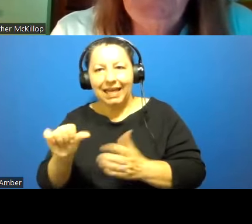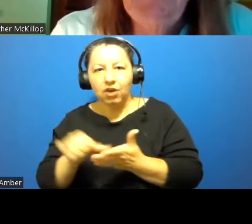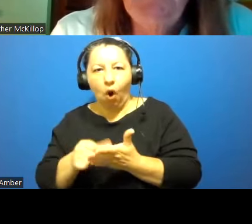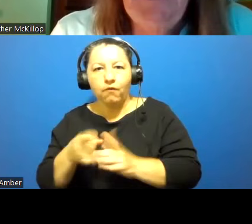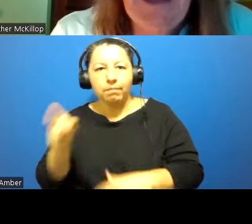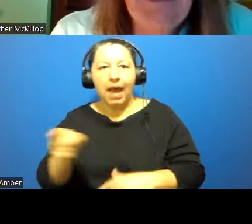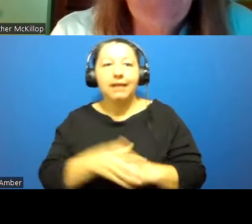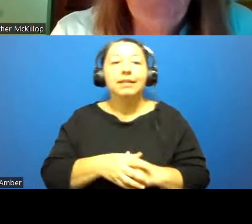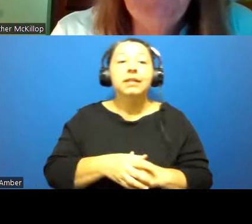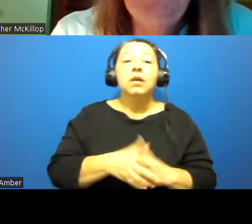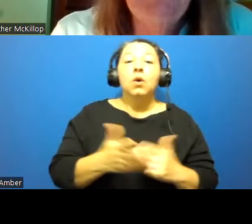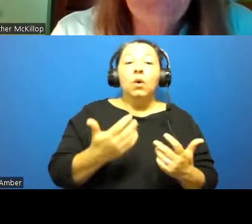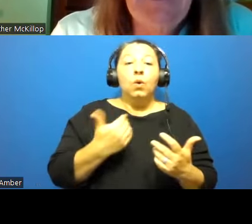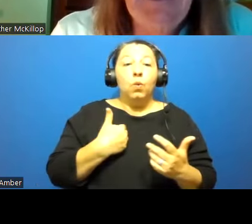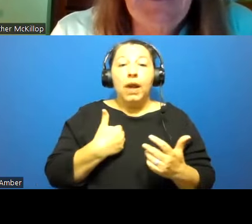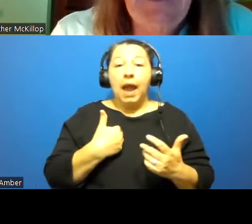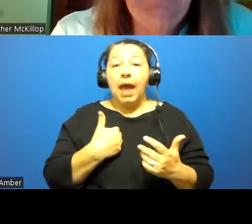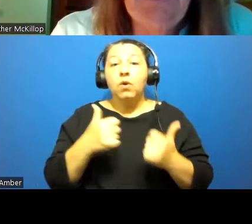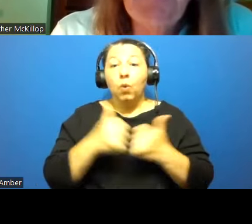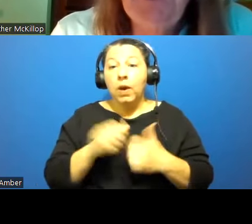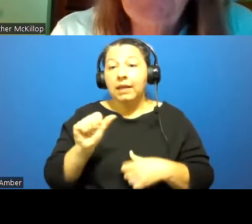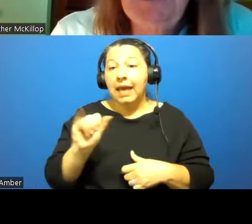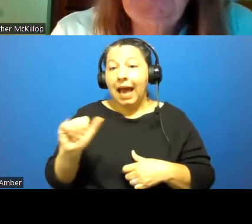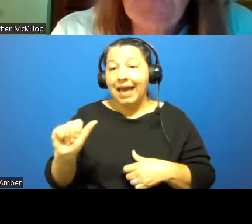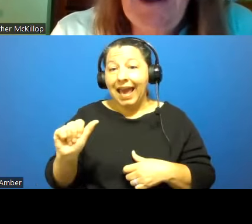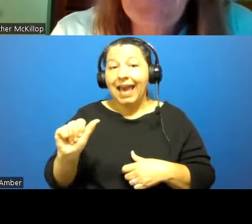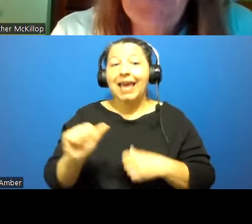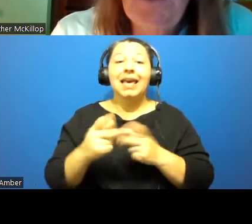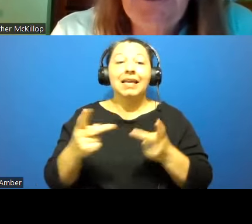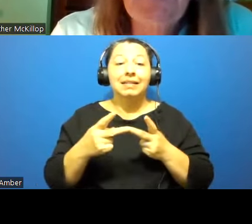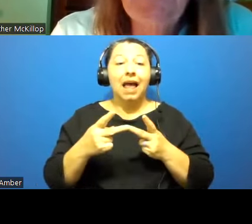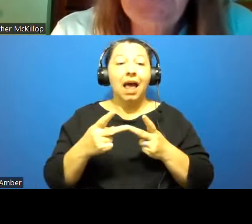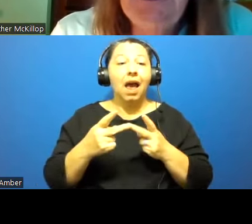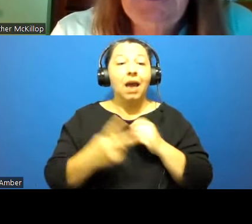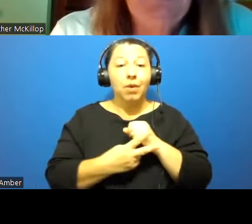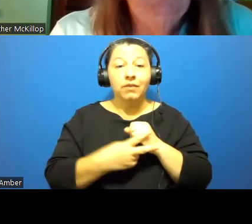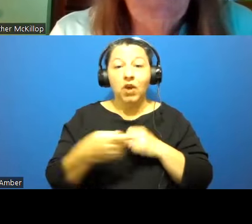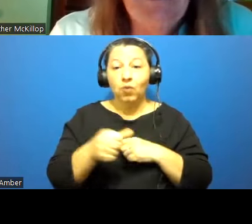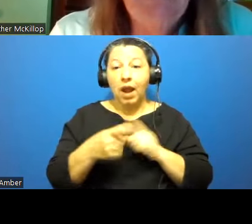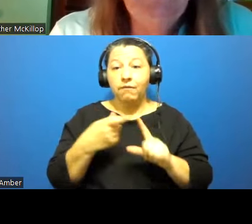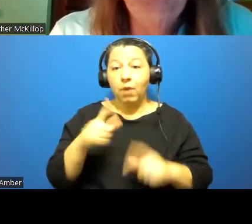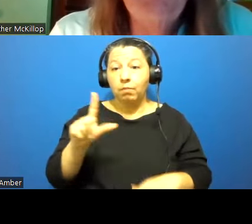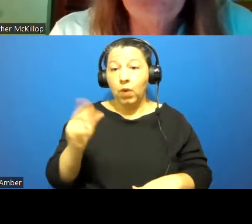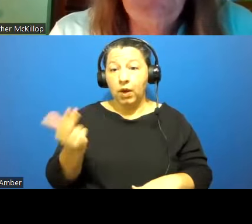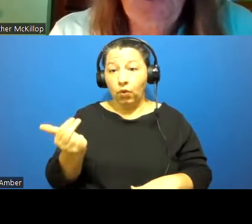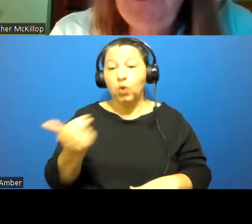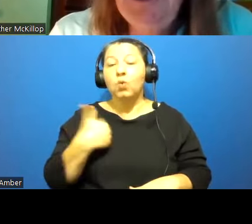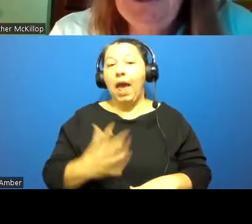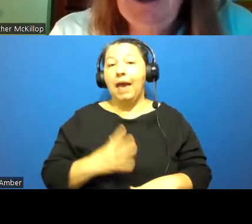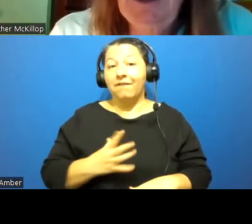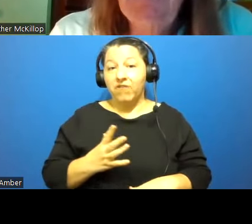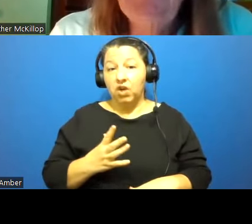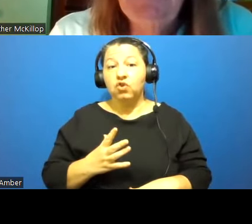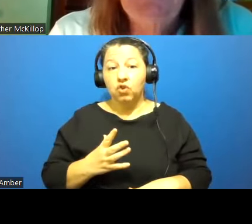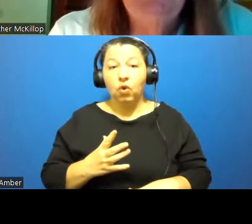And we had, with the AIA Site Preservation Grant in 2013, we had an official